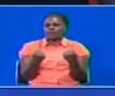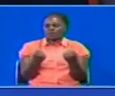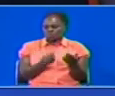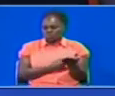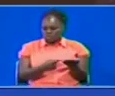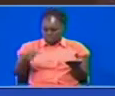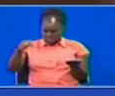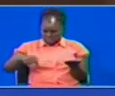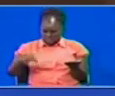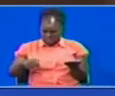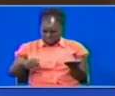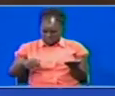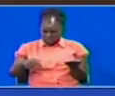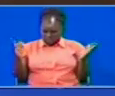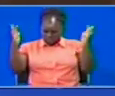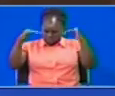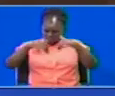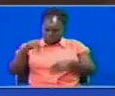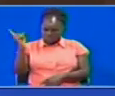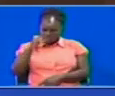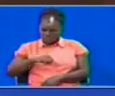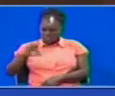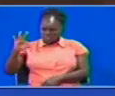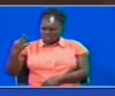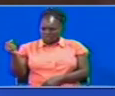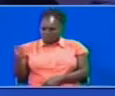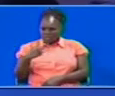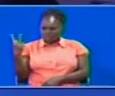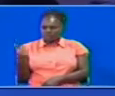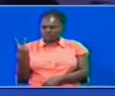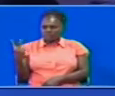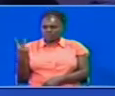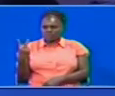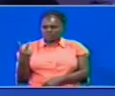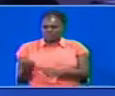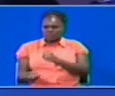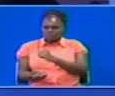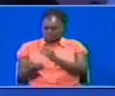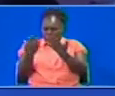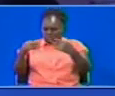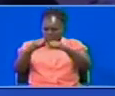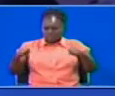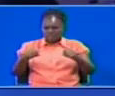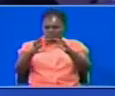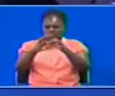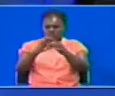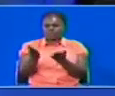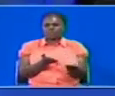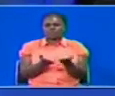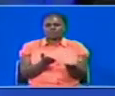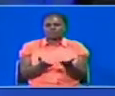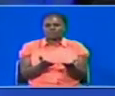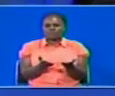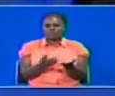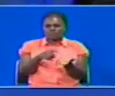week summit that ends on the 3rd of February. Microsoft's Vice President in charge of corporate services, Toni